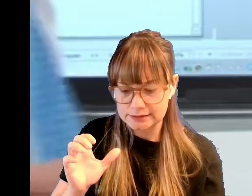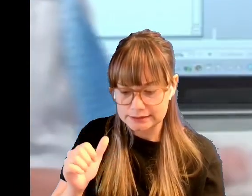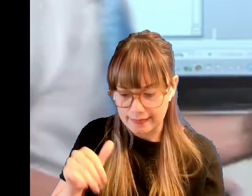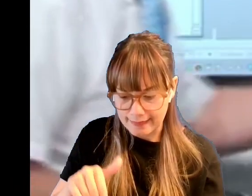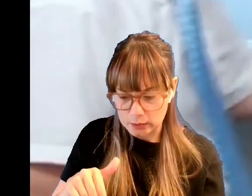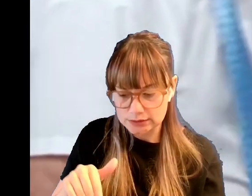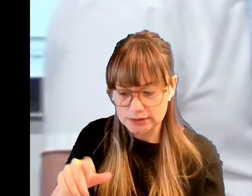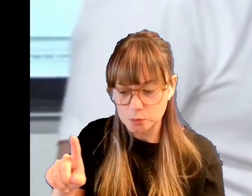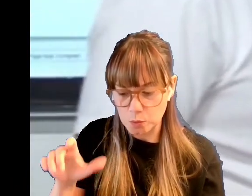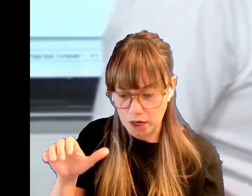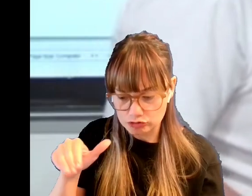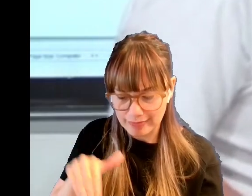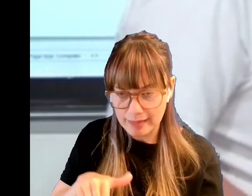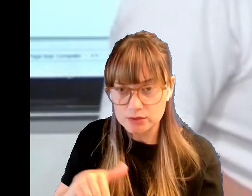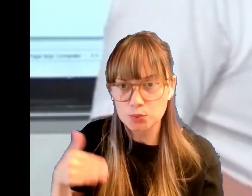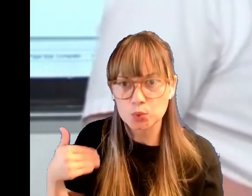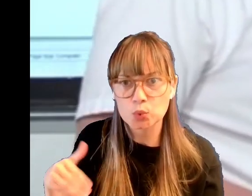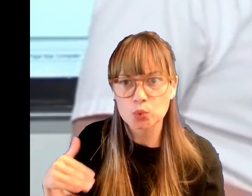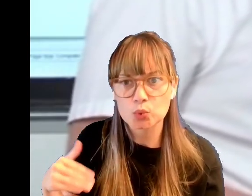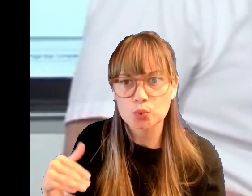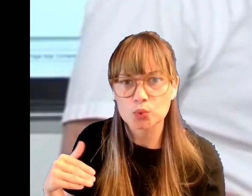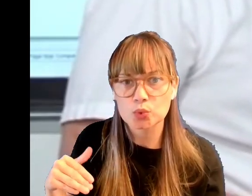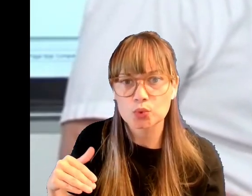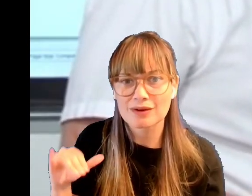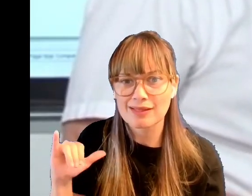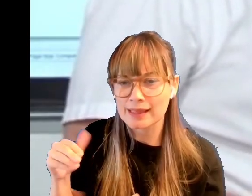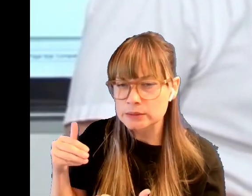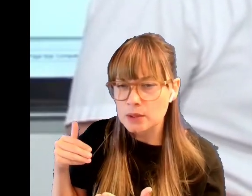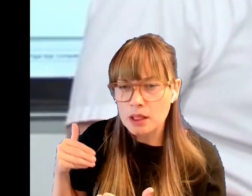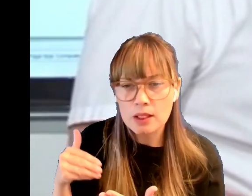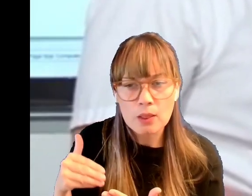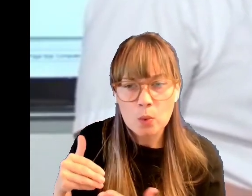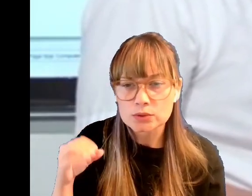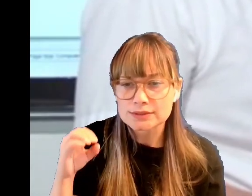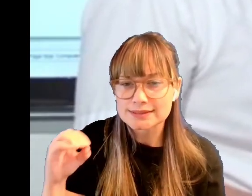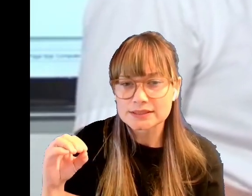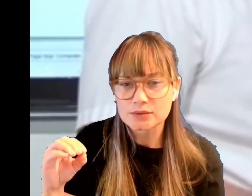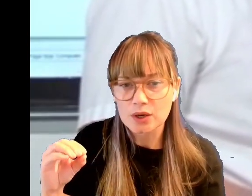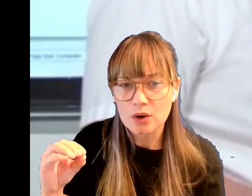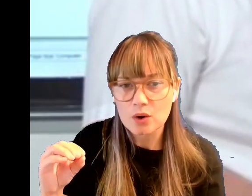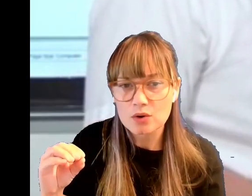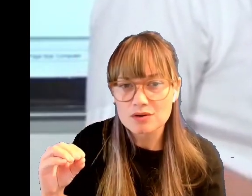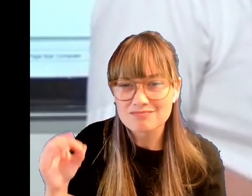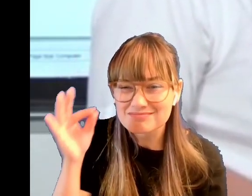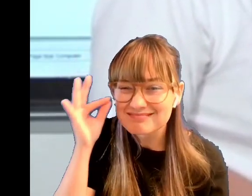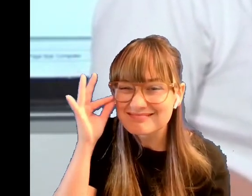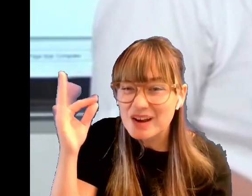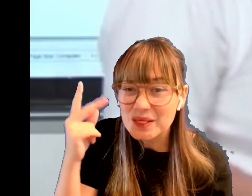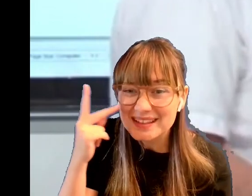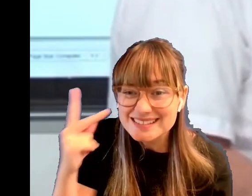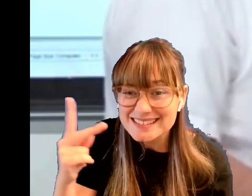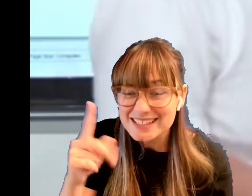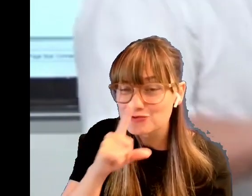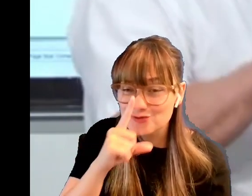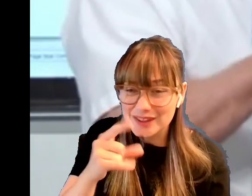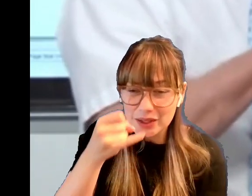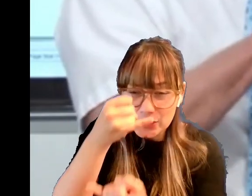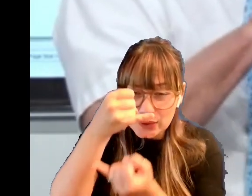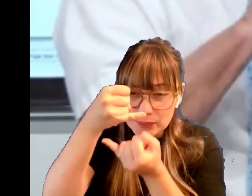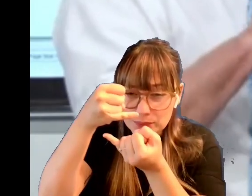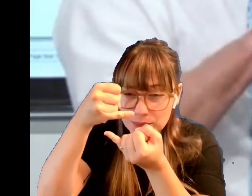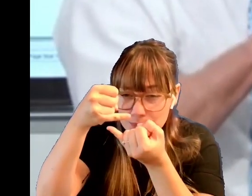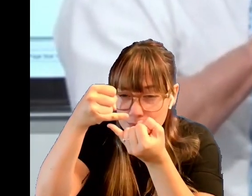The y-coordinate of this point is already so close to 0 that you can hardly see it at all. It's only